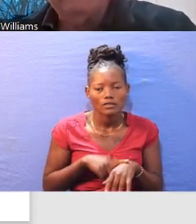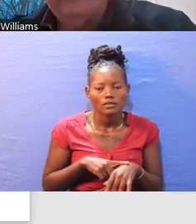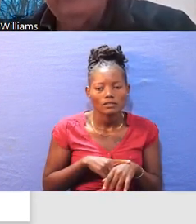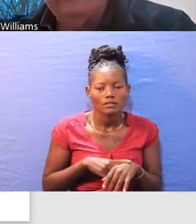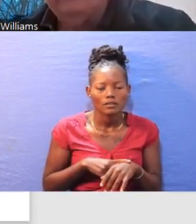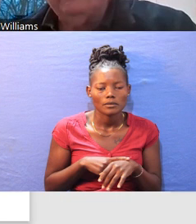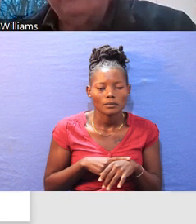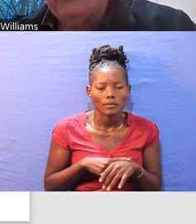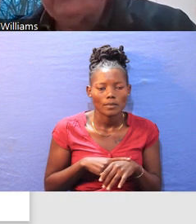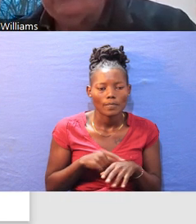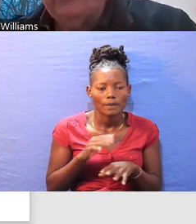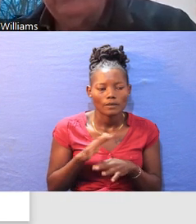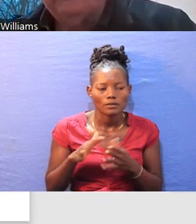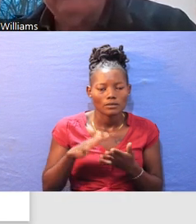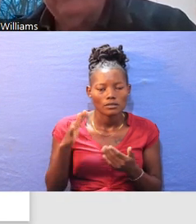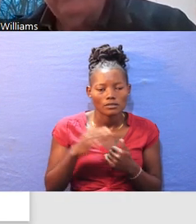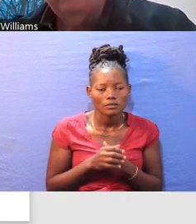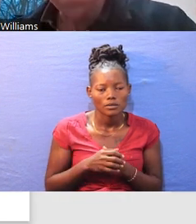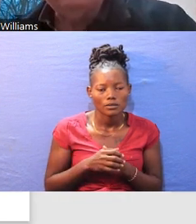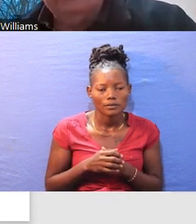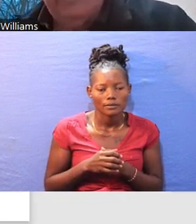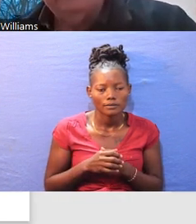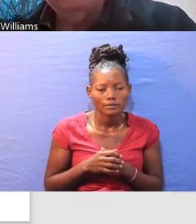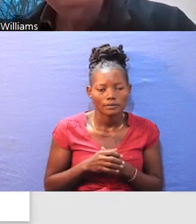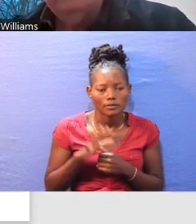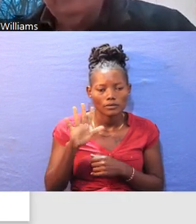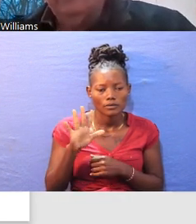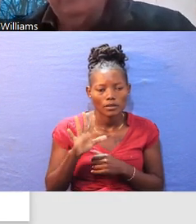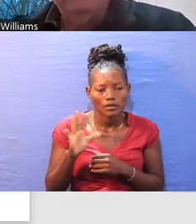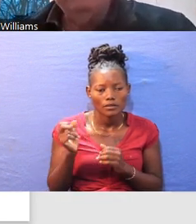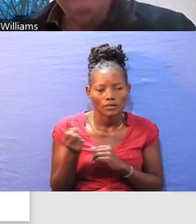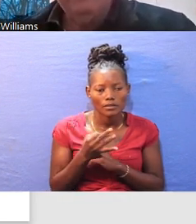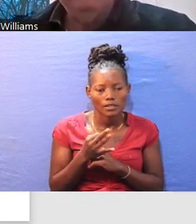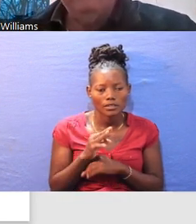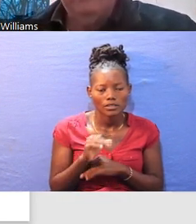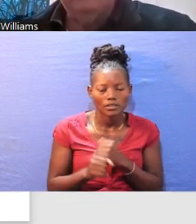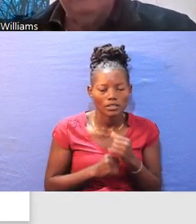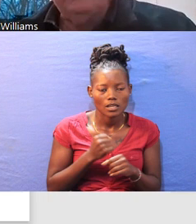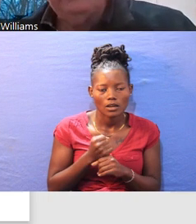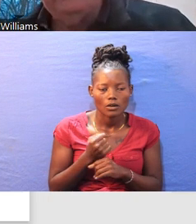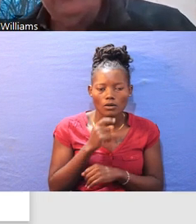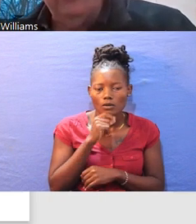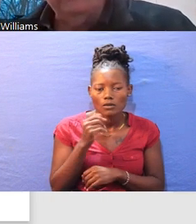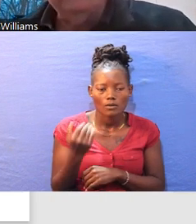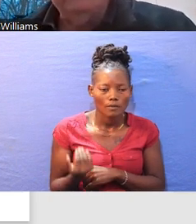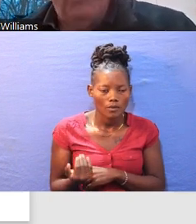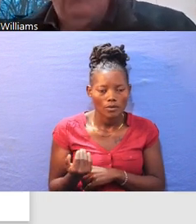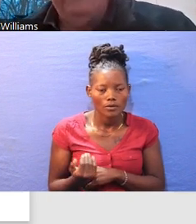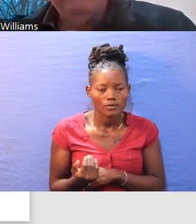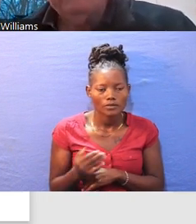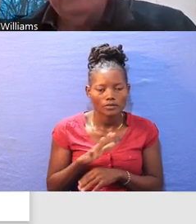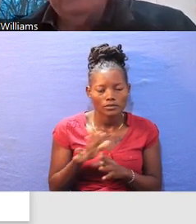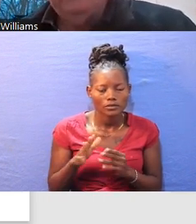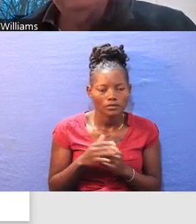Their recovery necessity is not as great. If I've got a 13-year-old